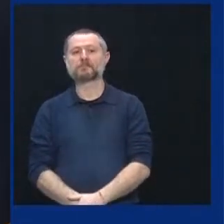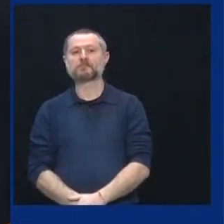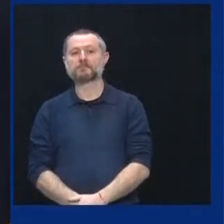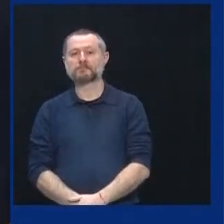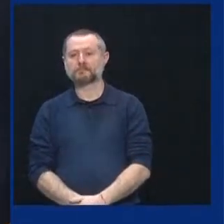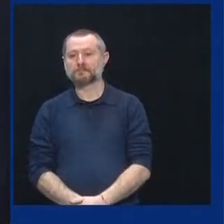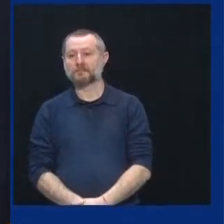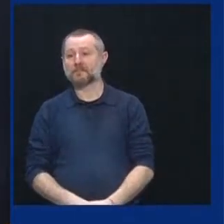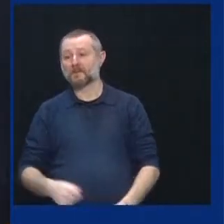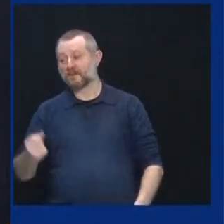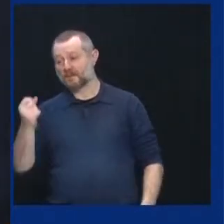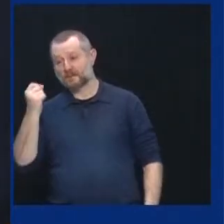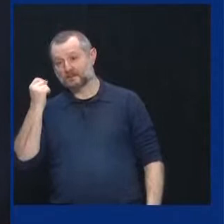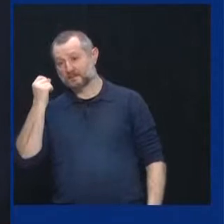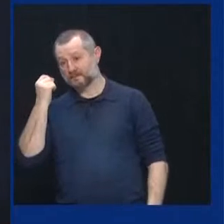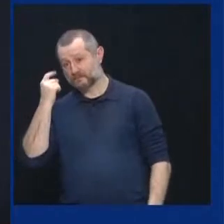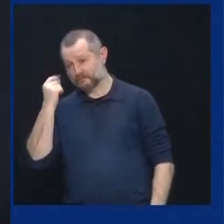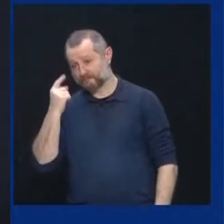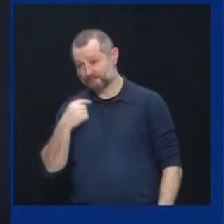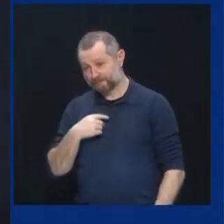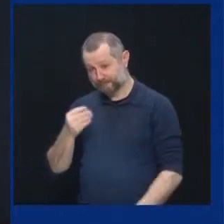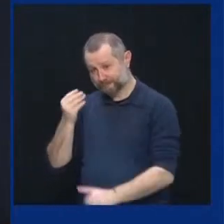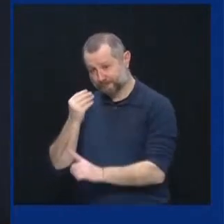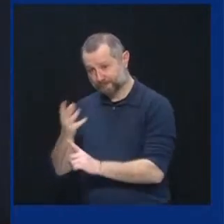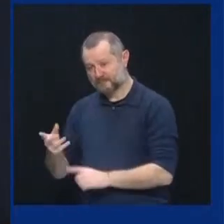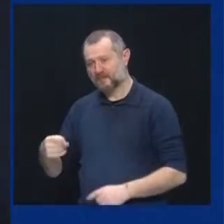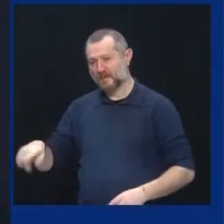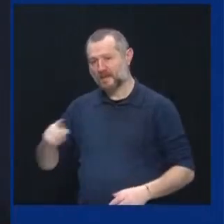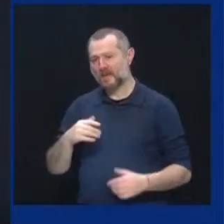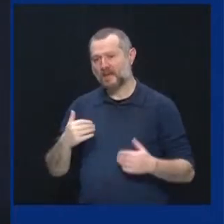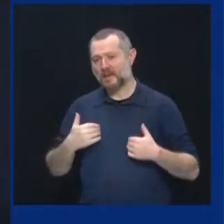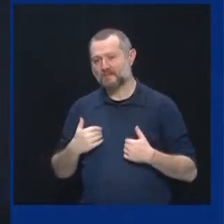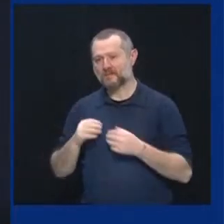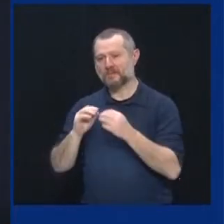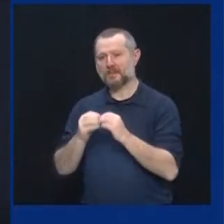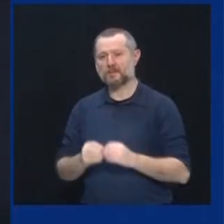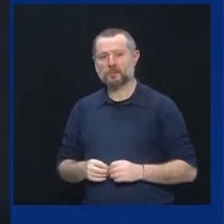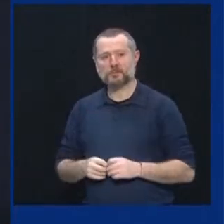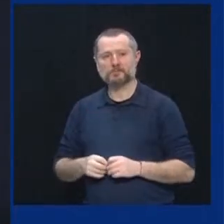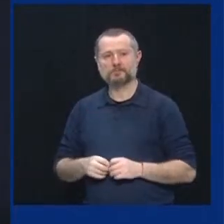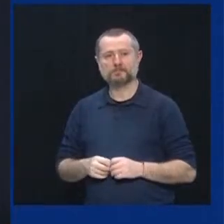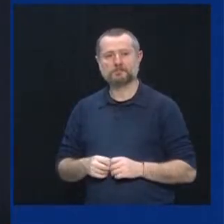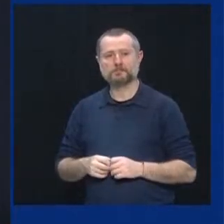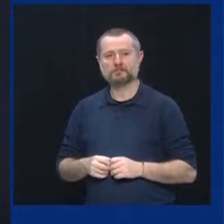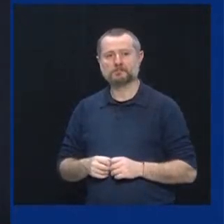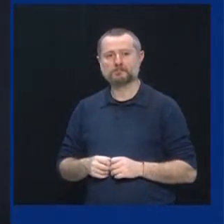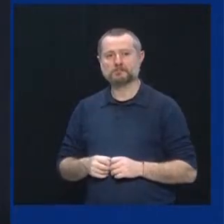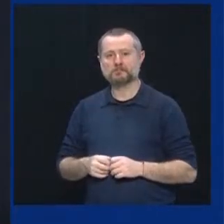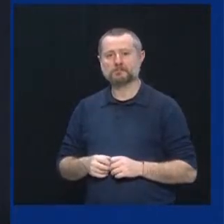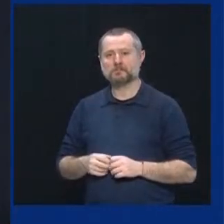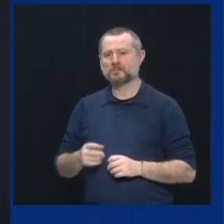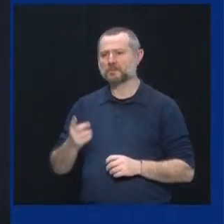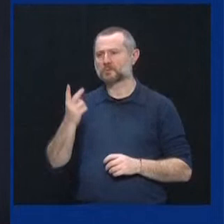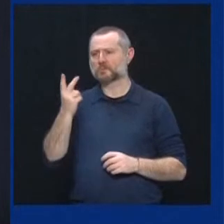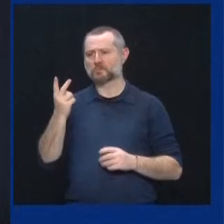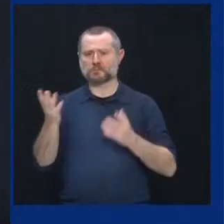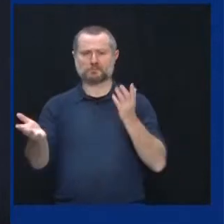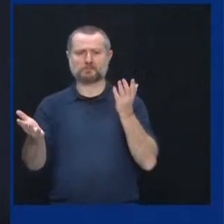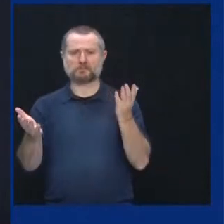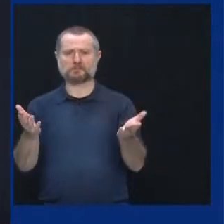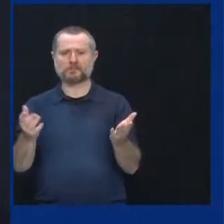But also, Andrew, they had all the numbers. There were only, there were two basic numbers. How many people died